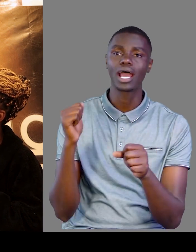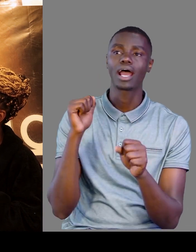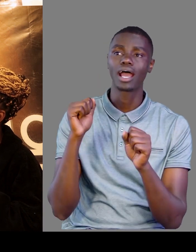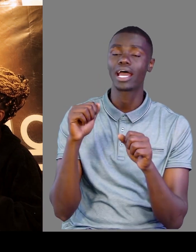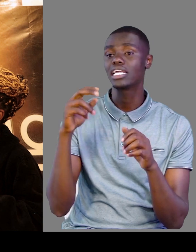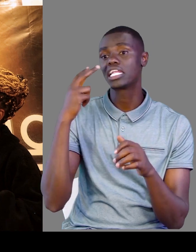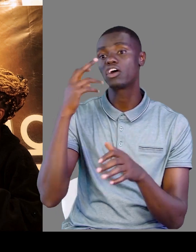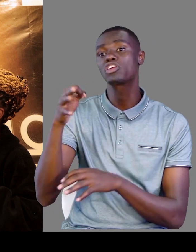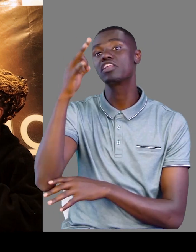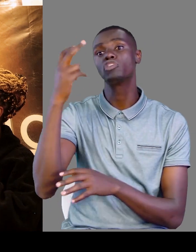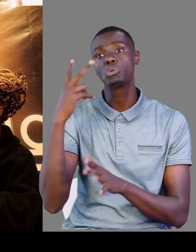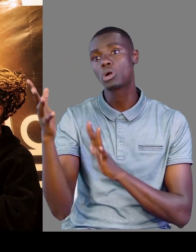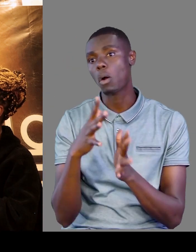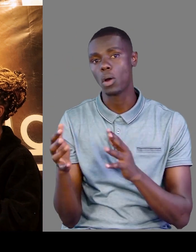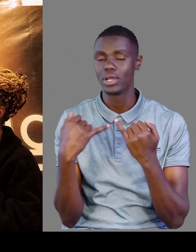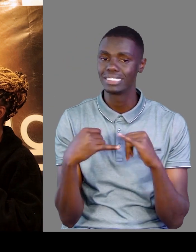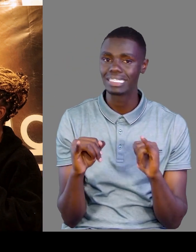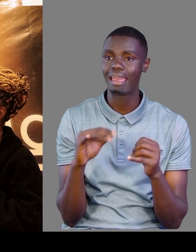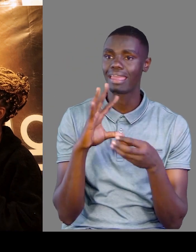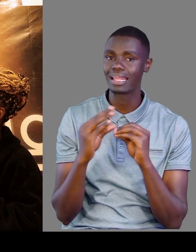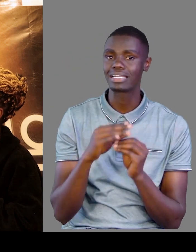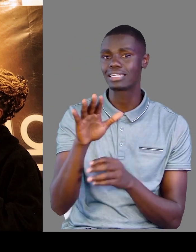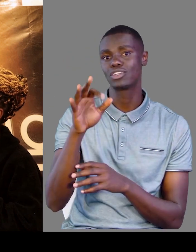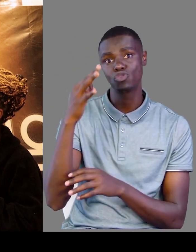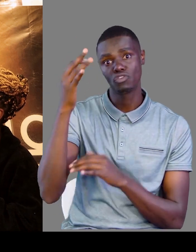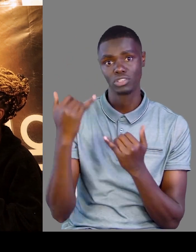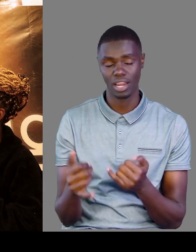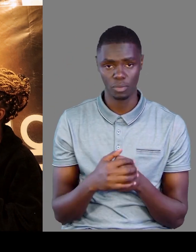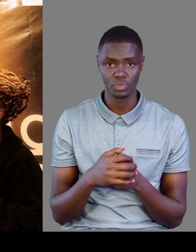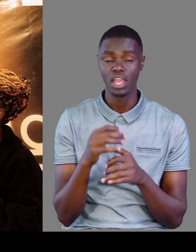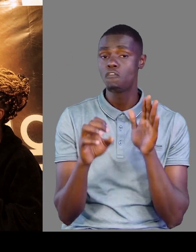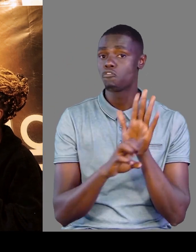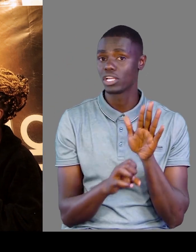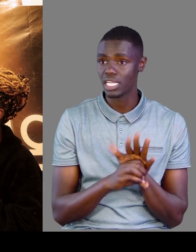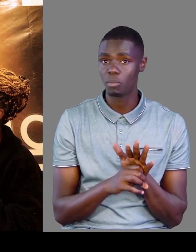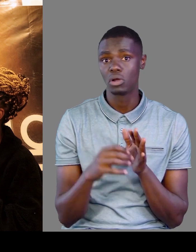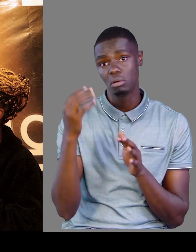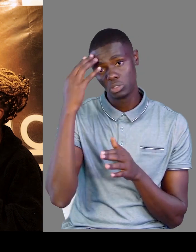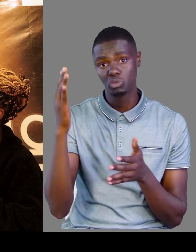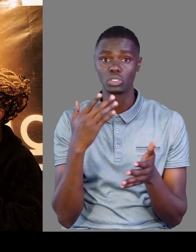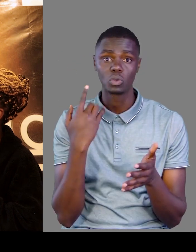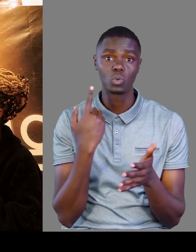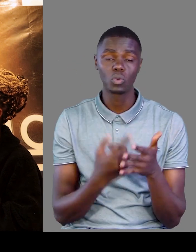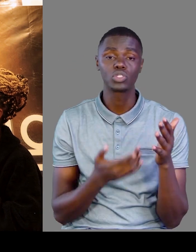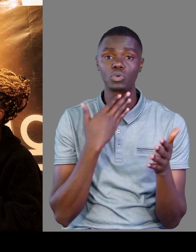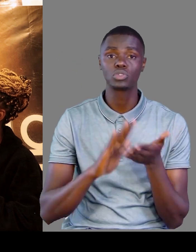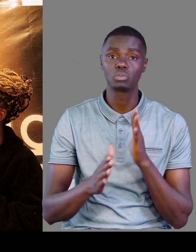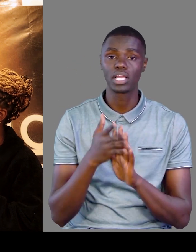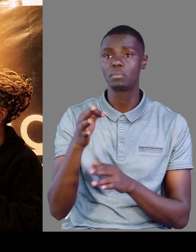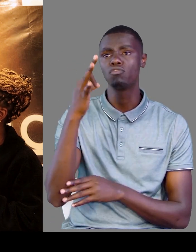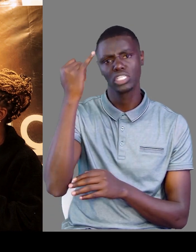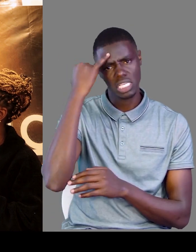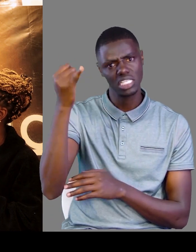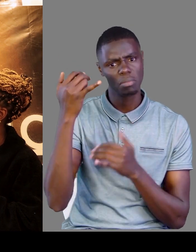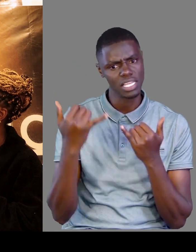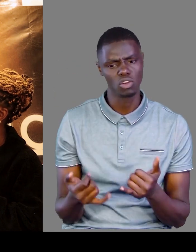future look like. Always try and recreate your future now. So for example, I don't know what you want to be in the future. You have to imagine it now and go like,